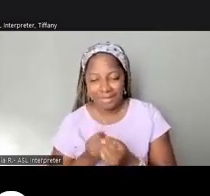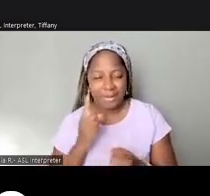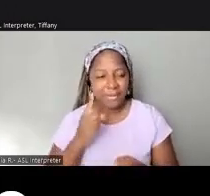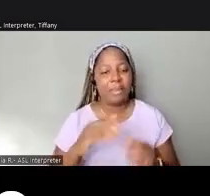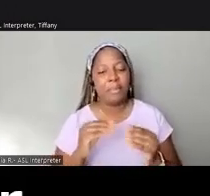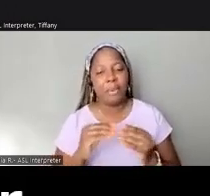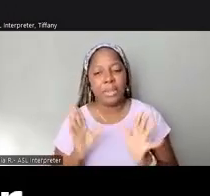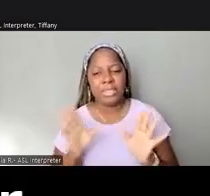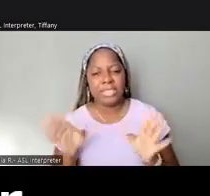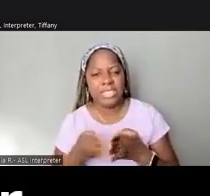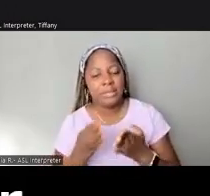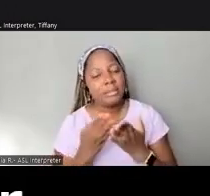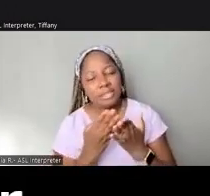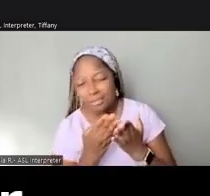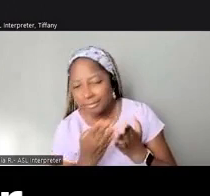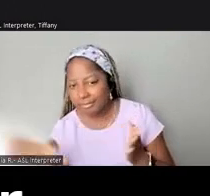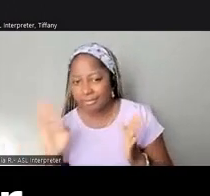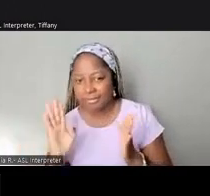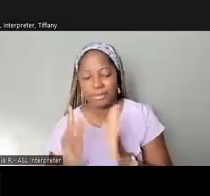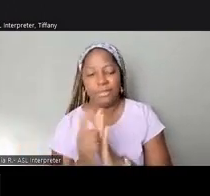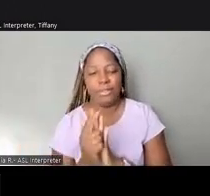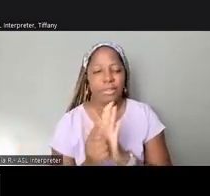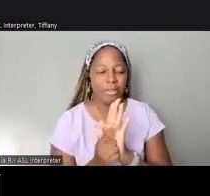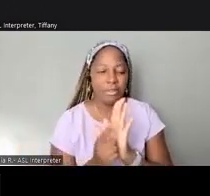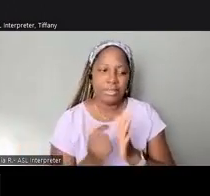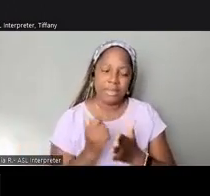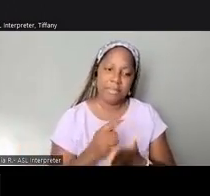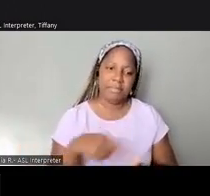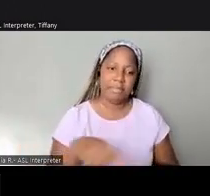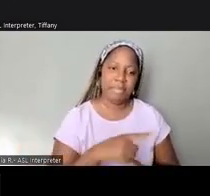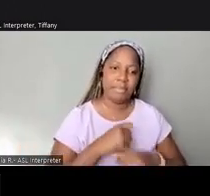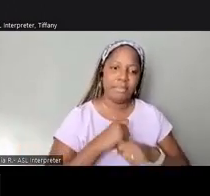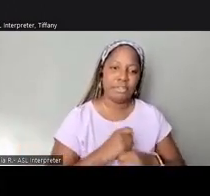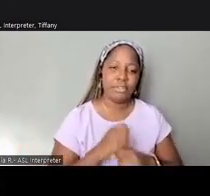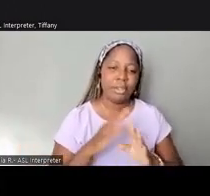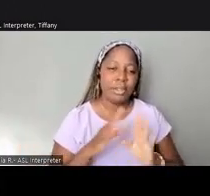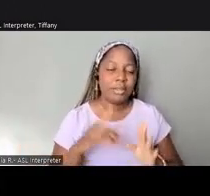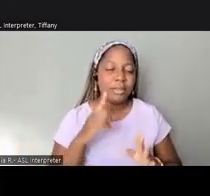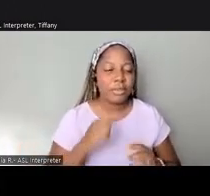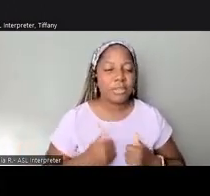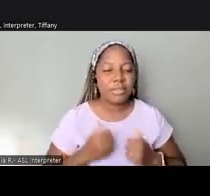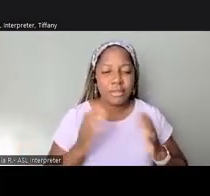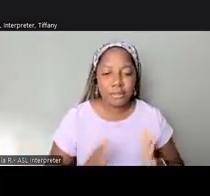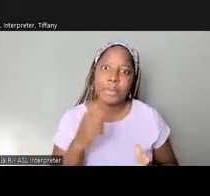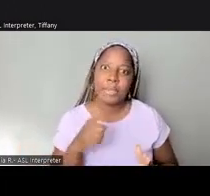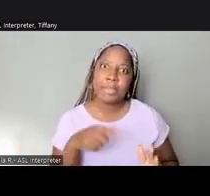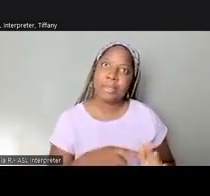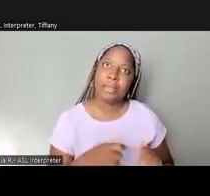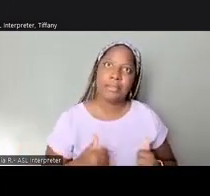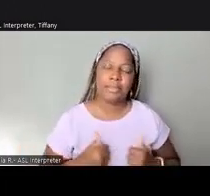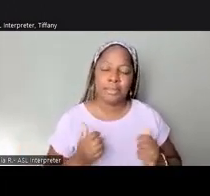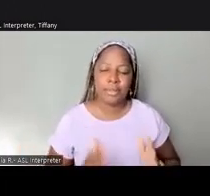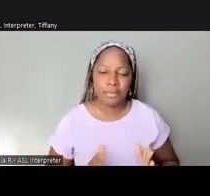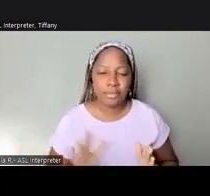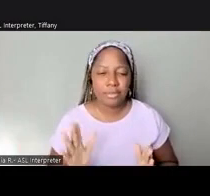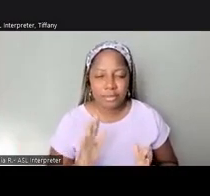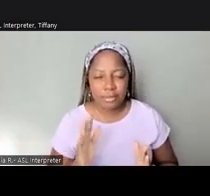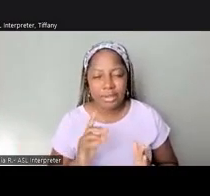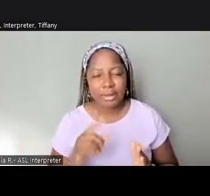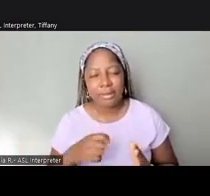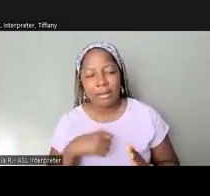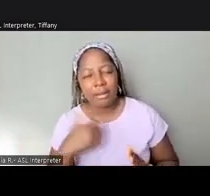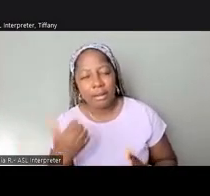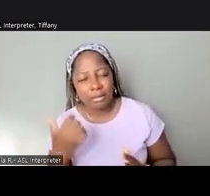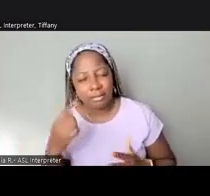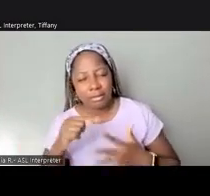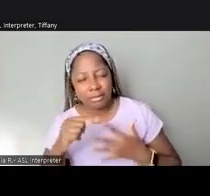access to safe, secure housing for survivors that isn't just tied to their survivorship, right? And so all of these are kind of